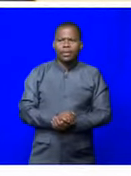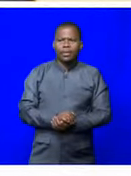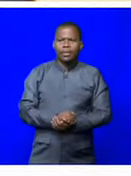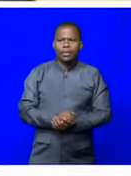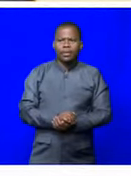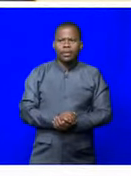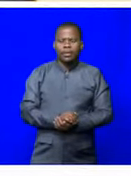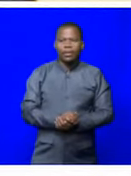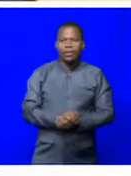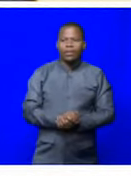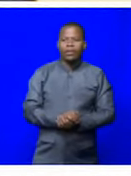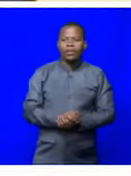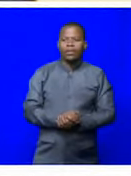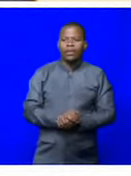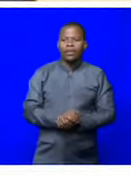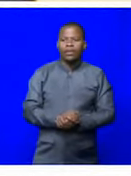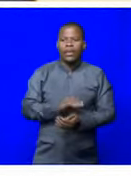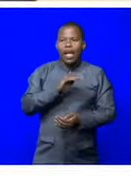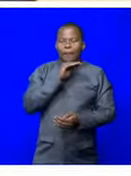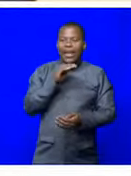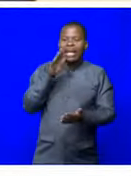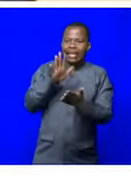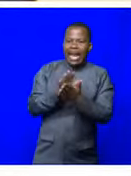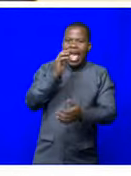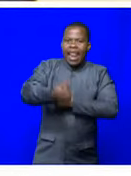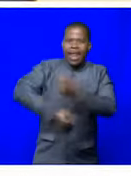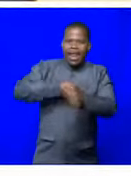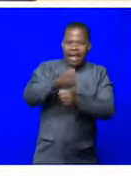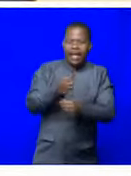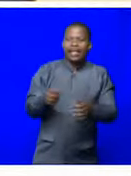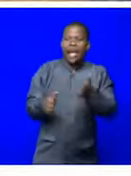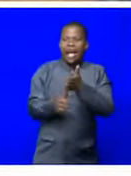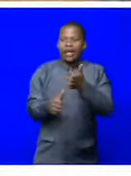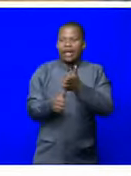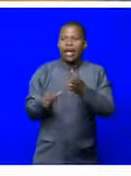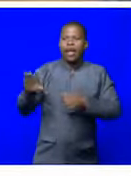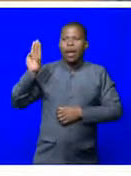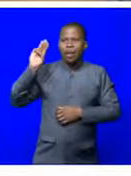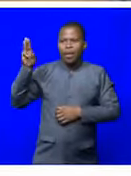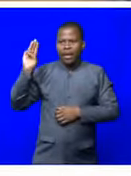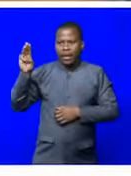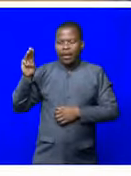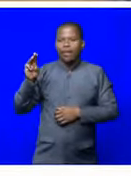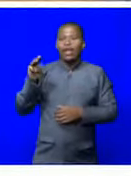mengameli uHuru Kenyatta iminyaka lelishumi. So ucaleke naye